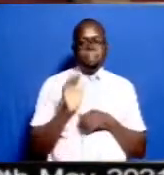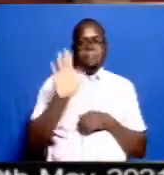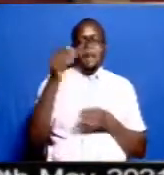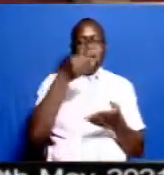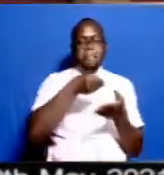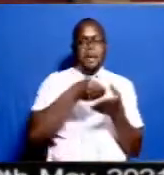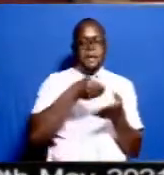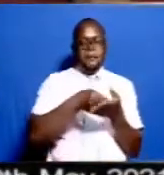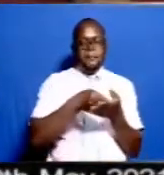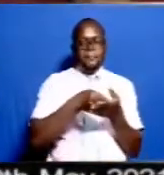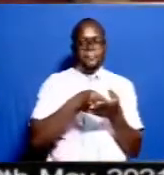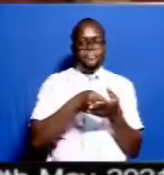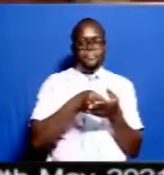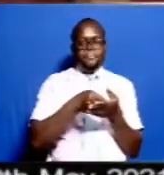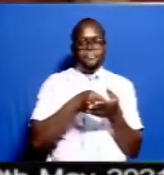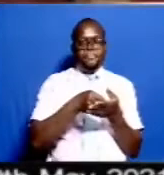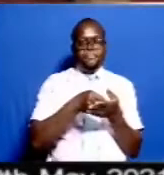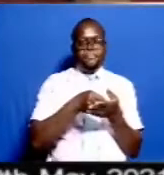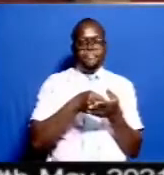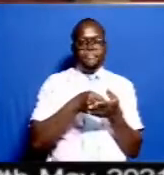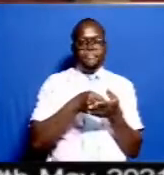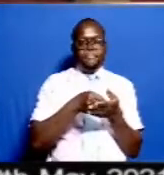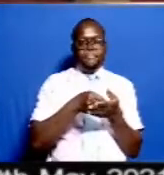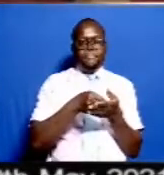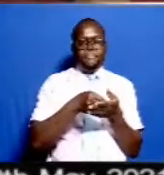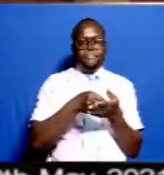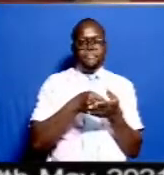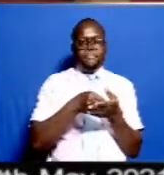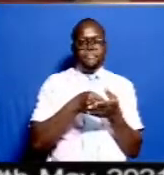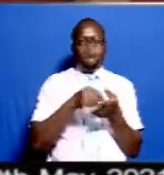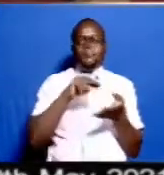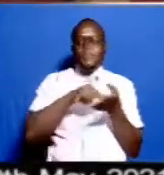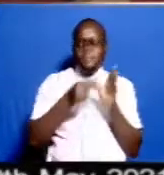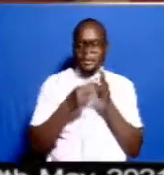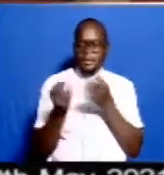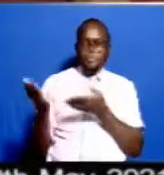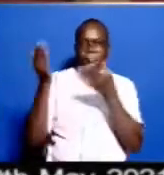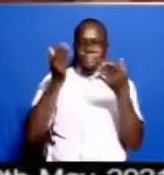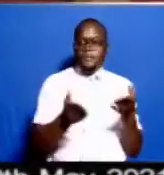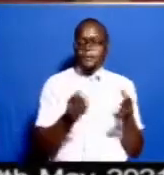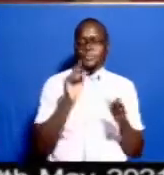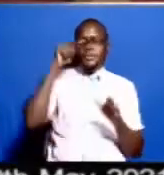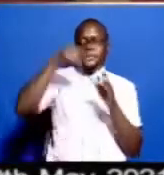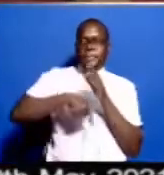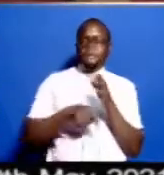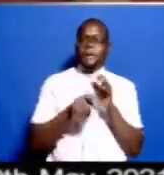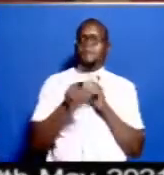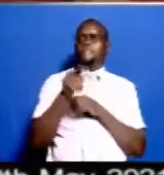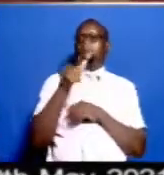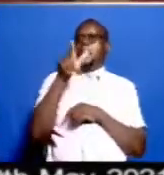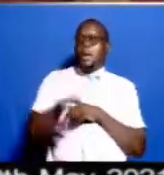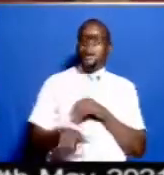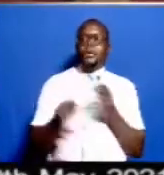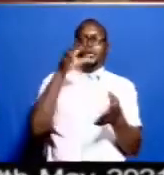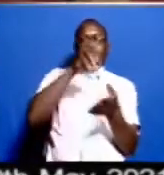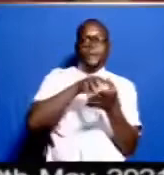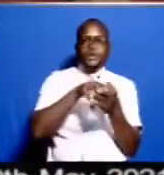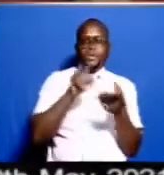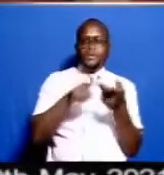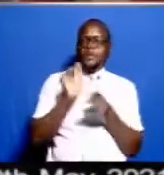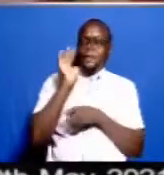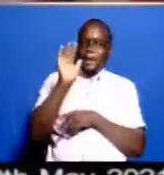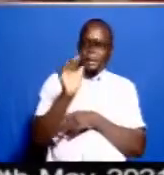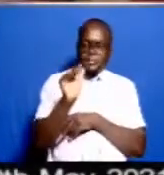turnover as a minimum tax, you're actually taking it into a deeper loss situation, and you're